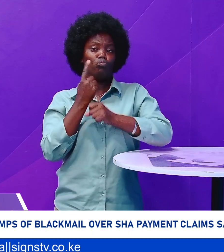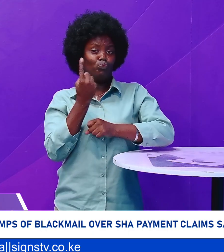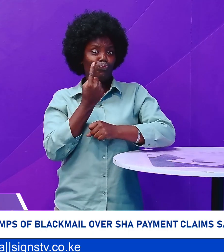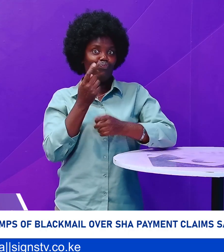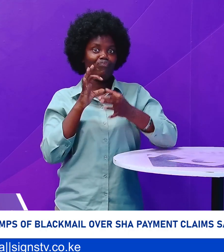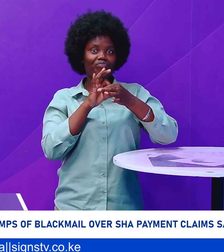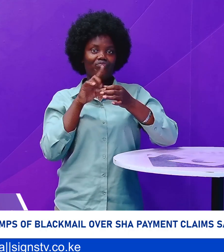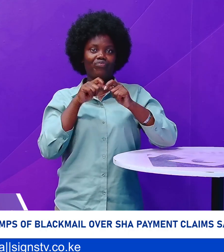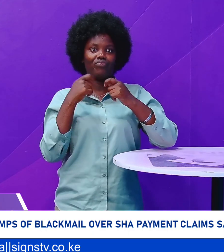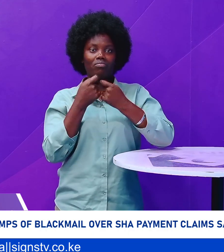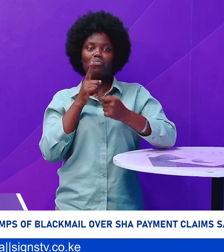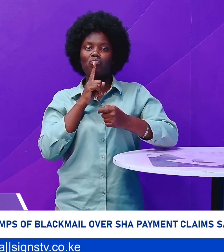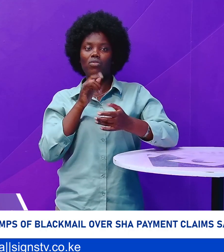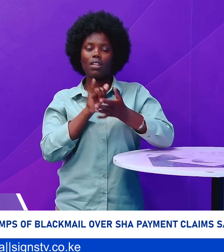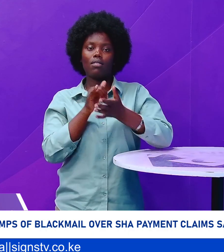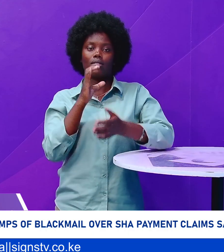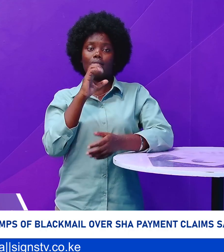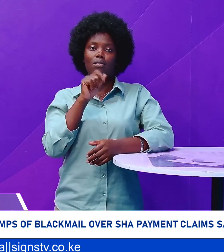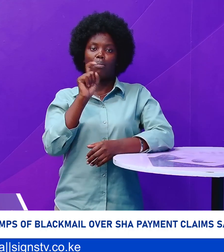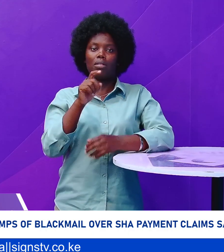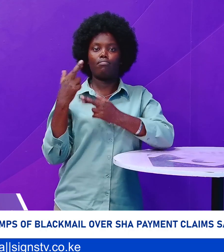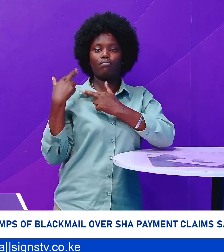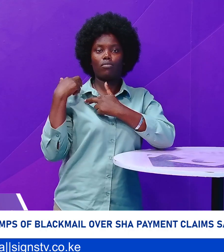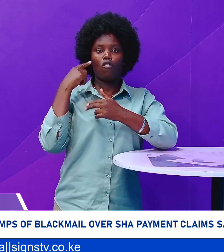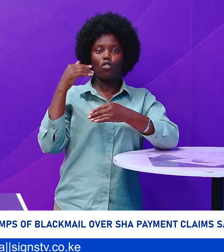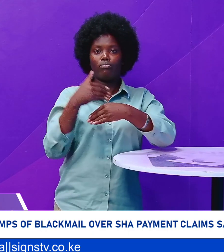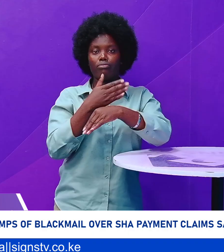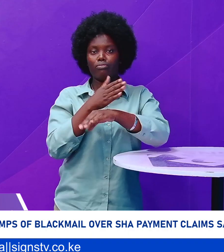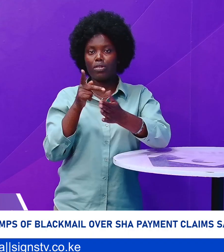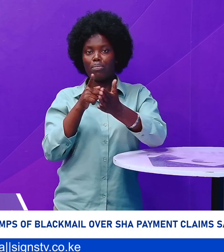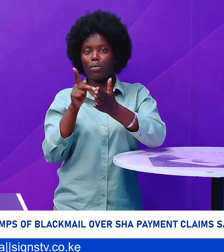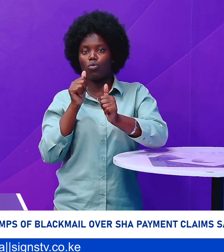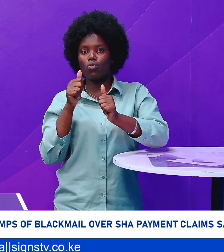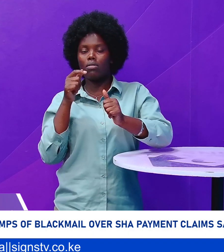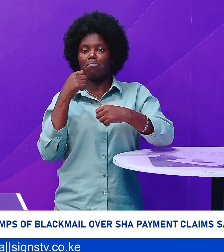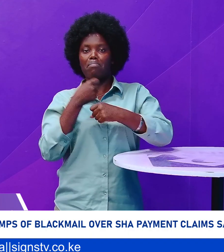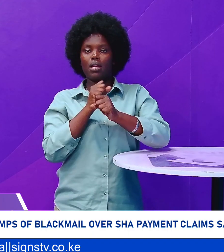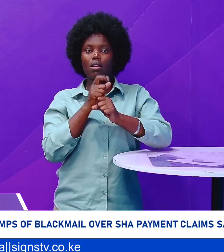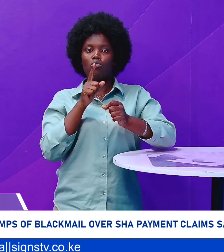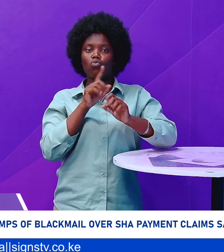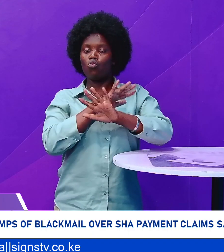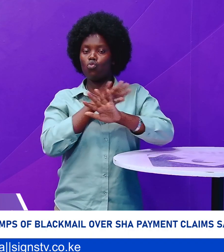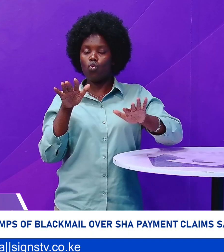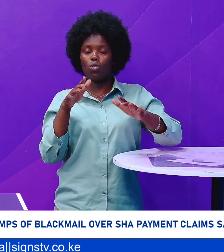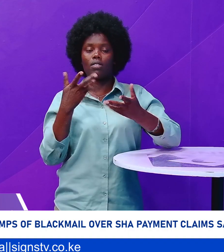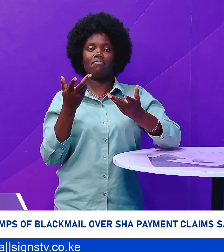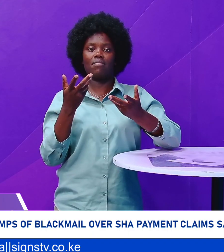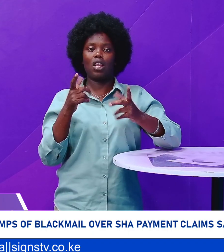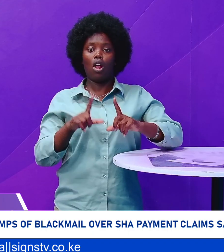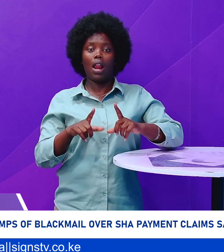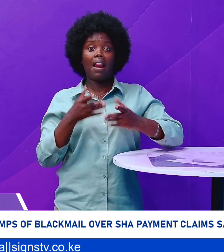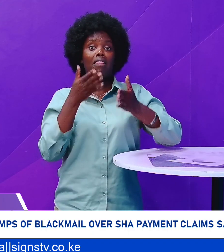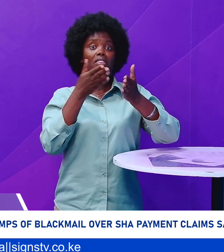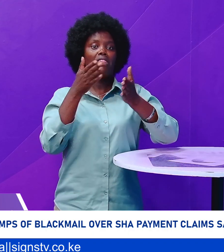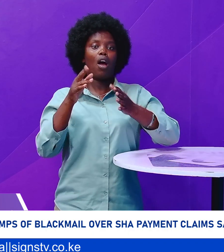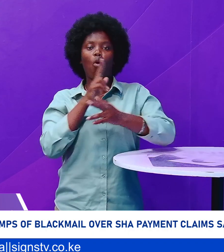operations. Earlier, lawmakers allied to the Kenya Moja coalition had demanded that the